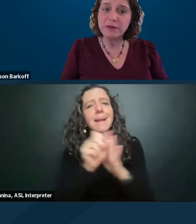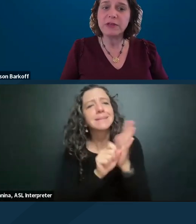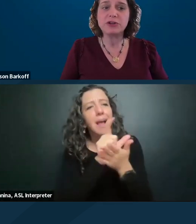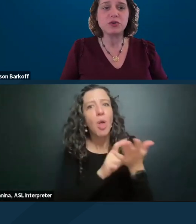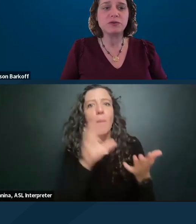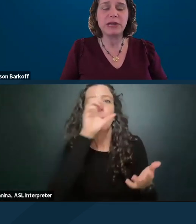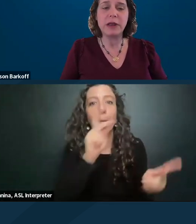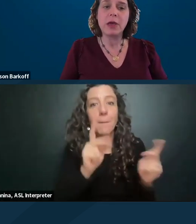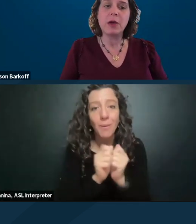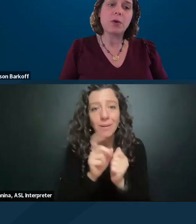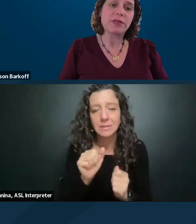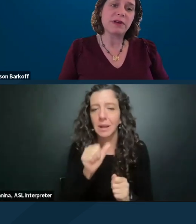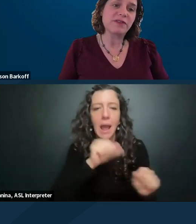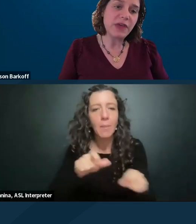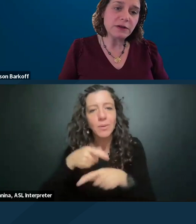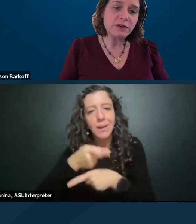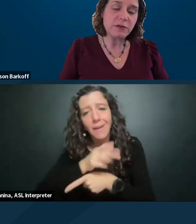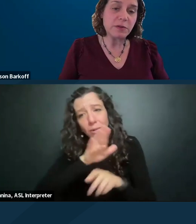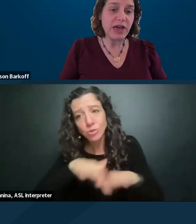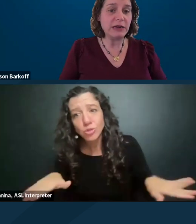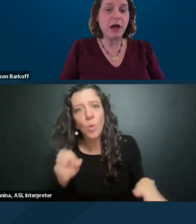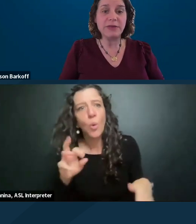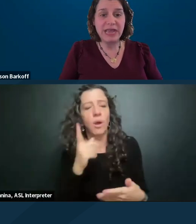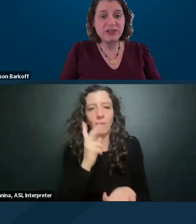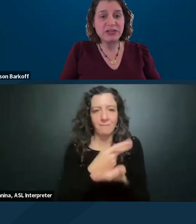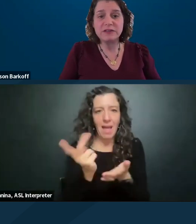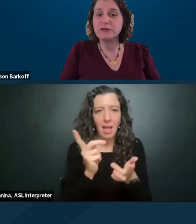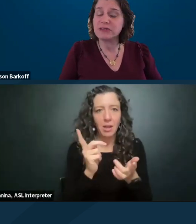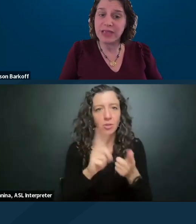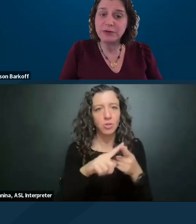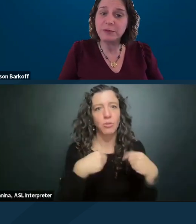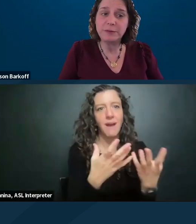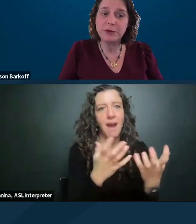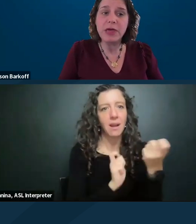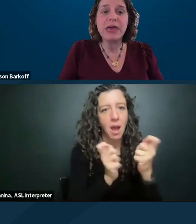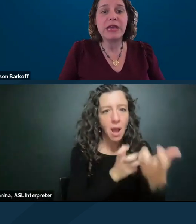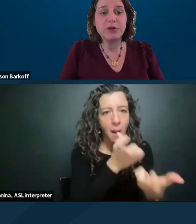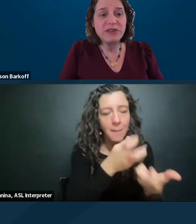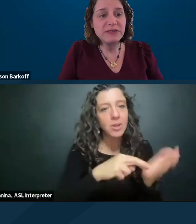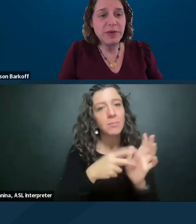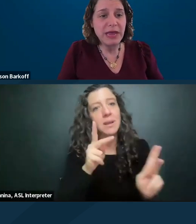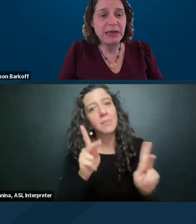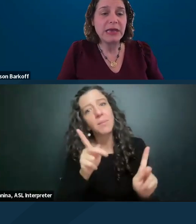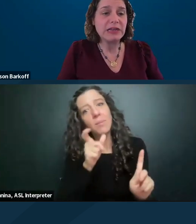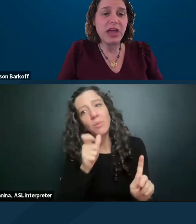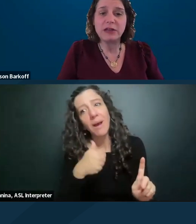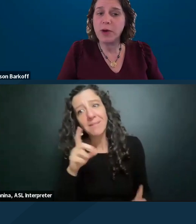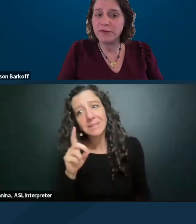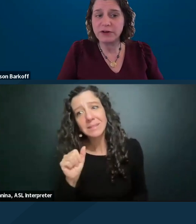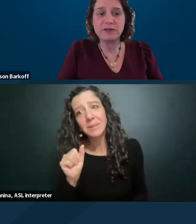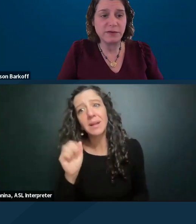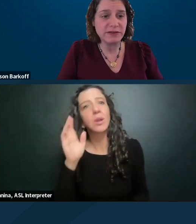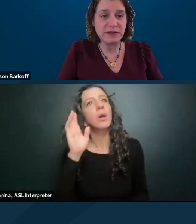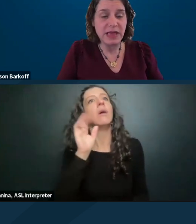taking care of their children, or there's failures to provide accommodations so disabled people can participate in